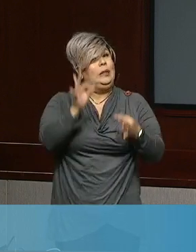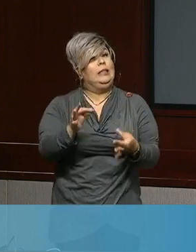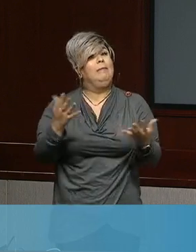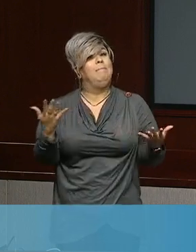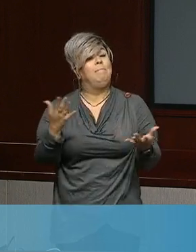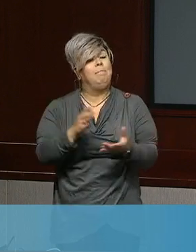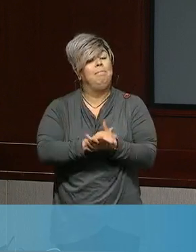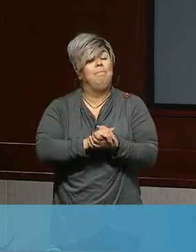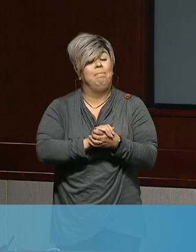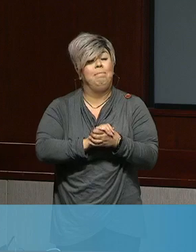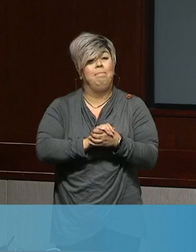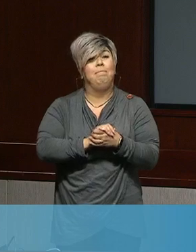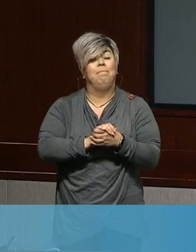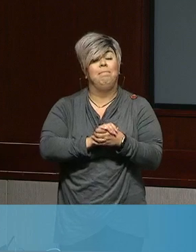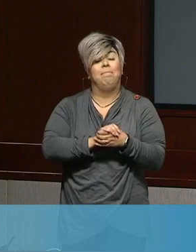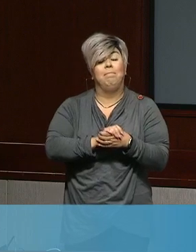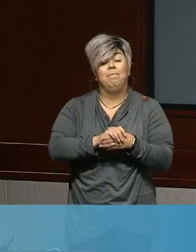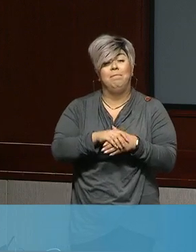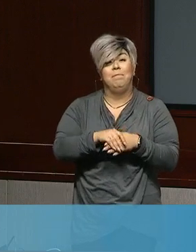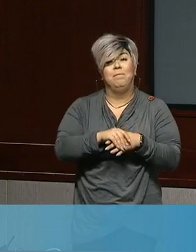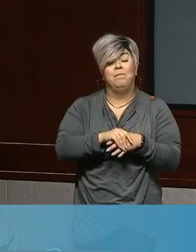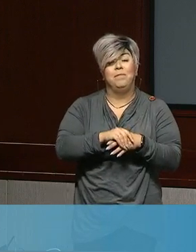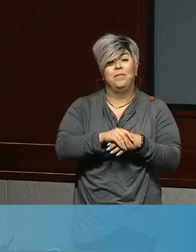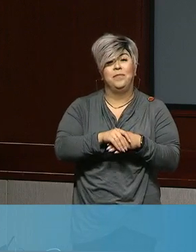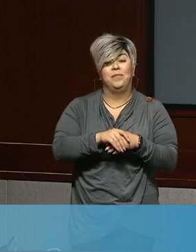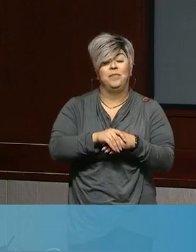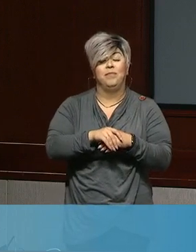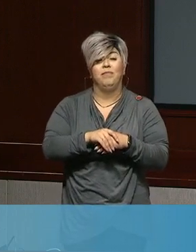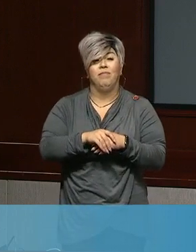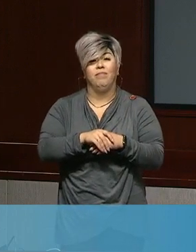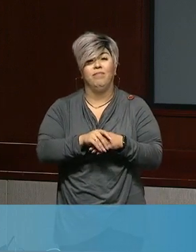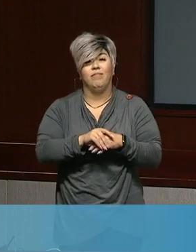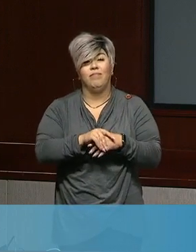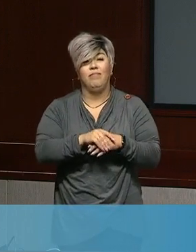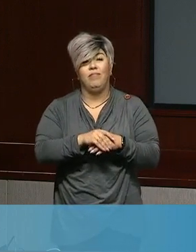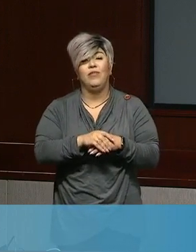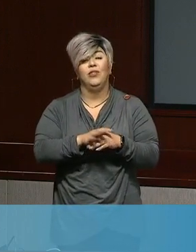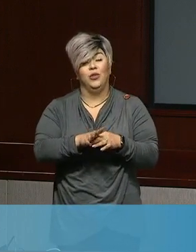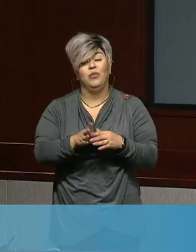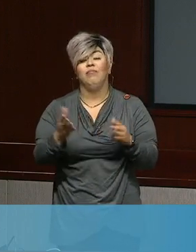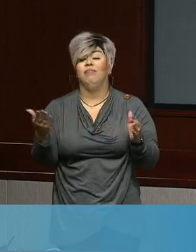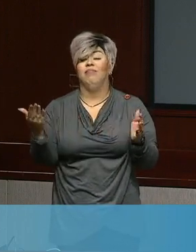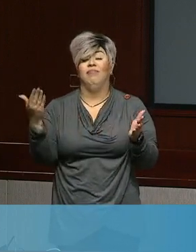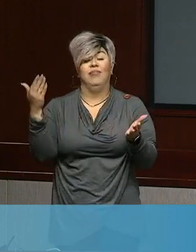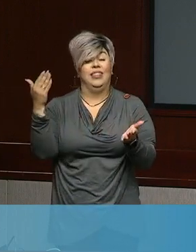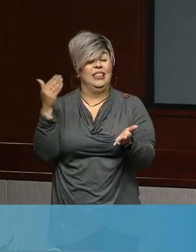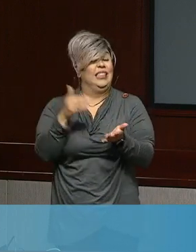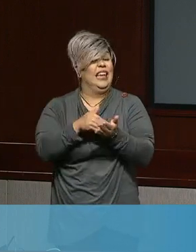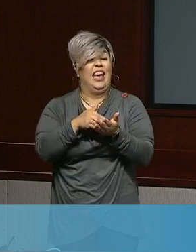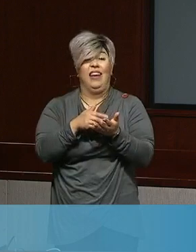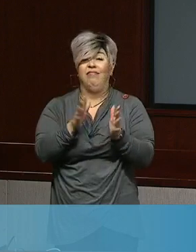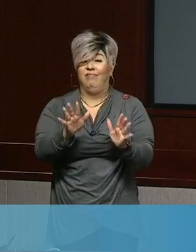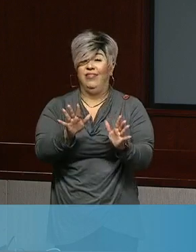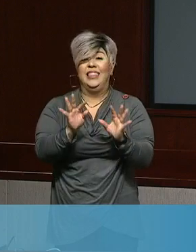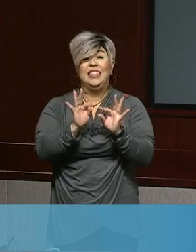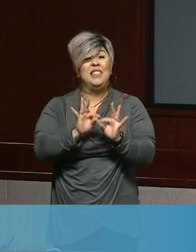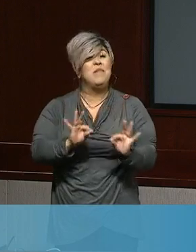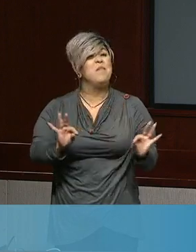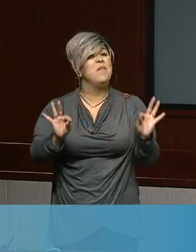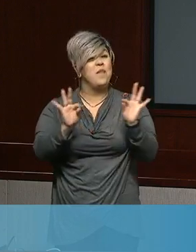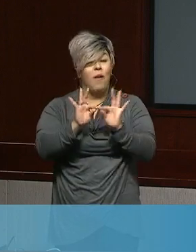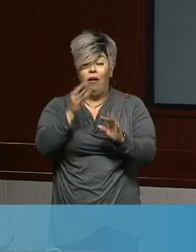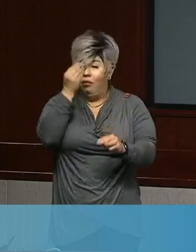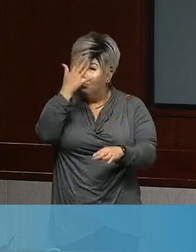operating as you need to be, with regard to the fact that you've got strong tethers,